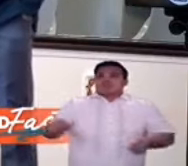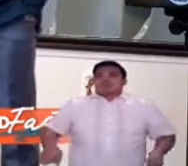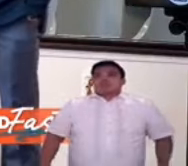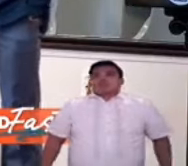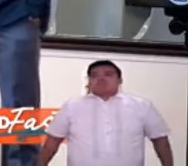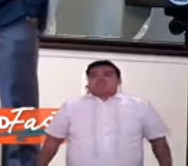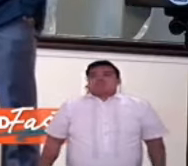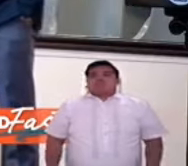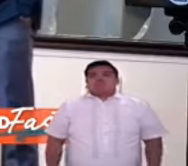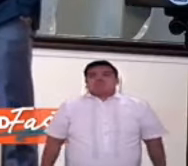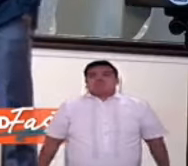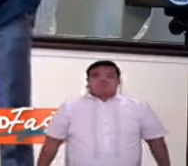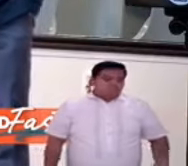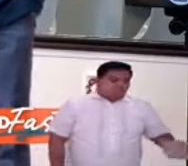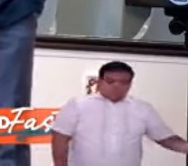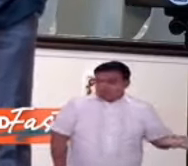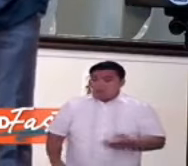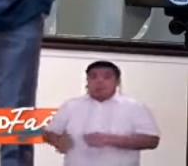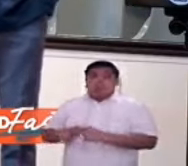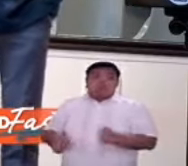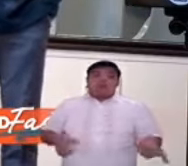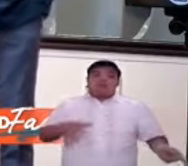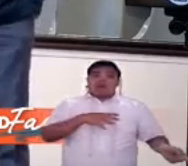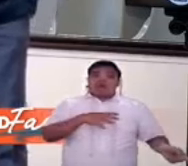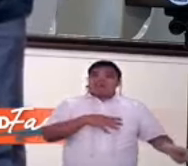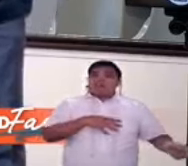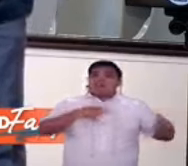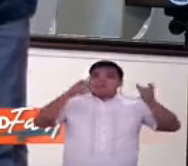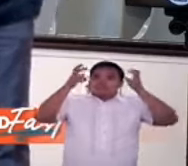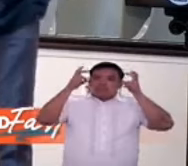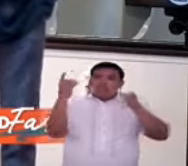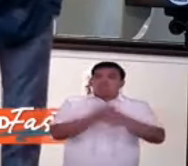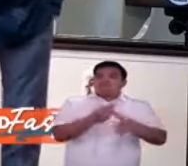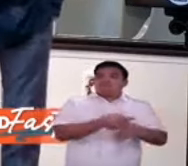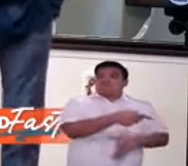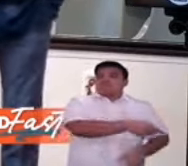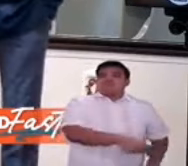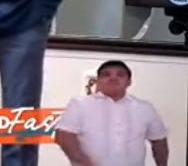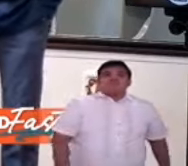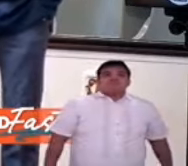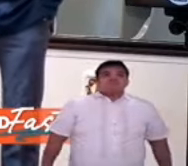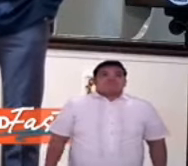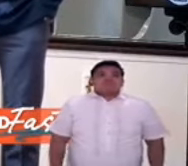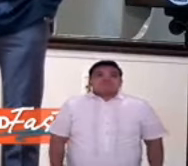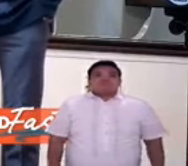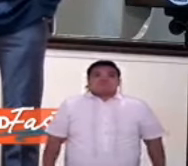just presenting them to the world, you are letting the world come to your child.